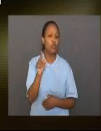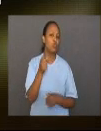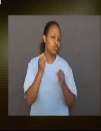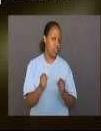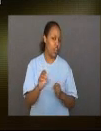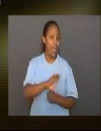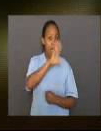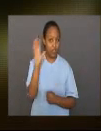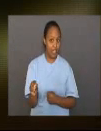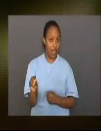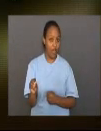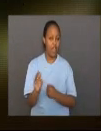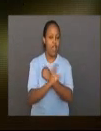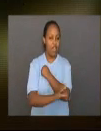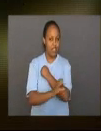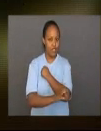Time's up!